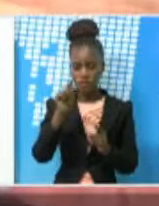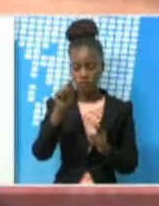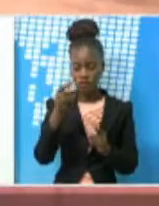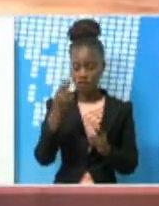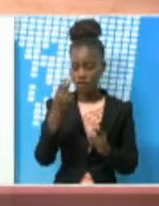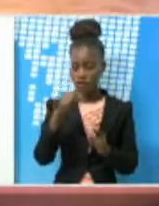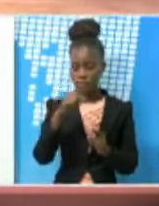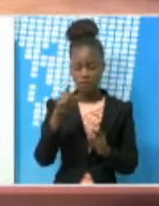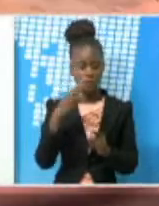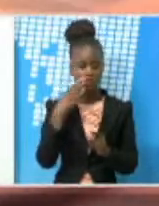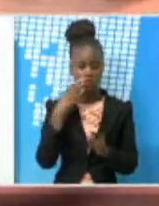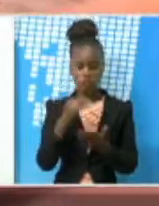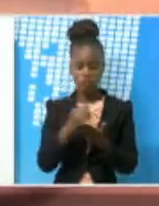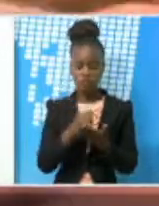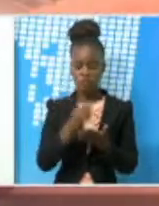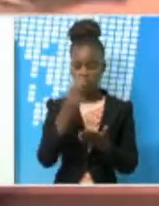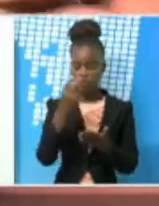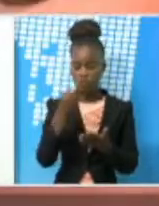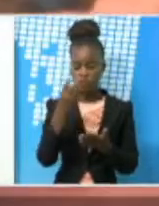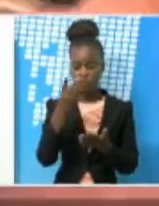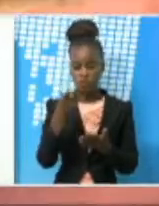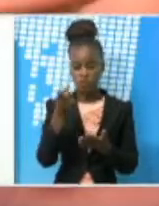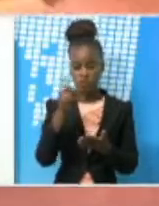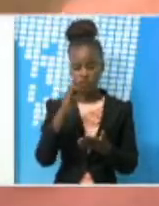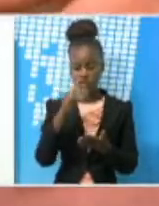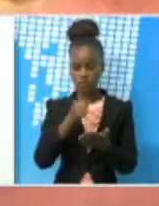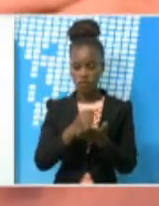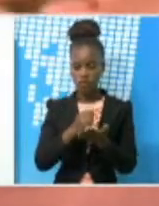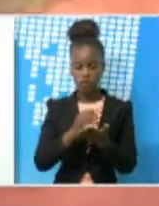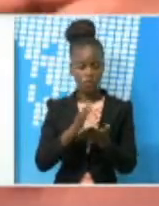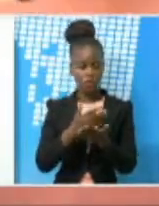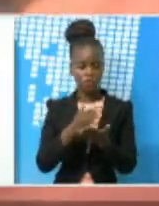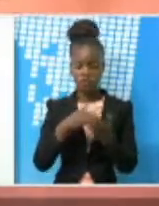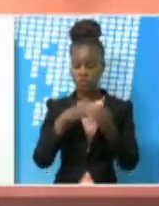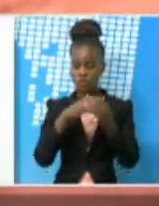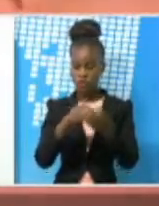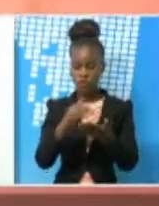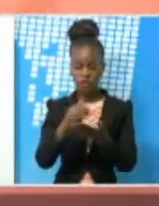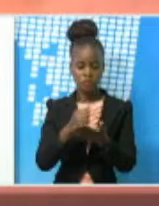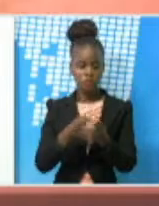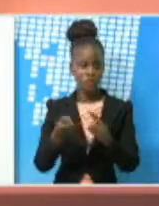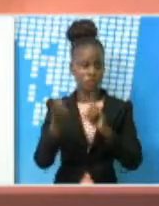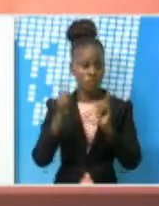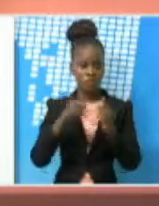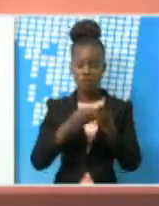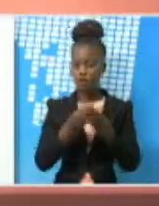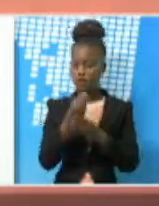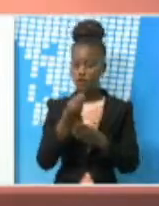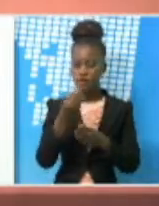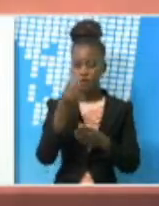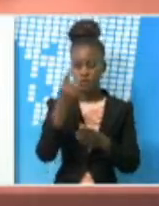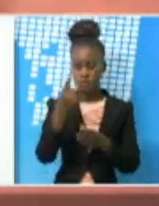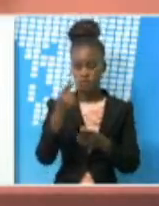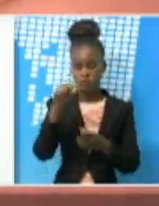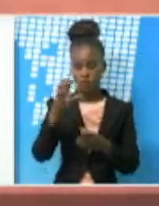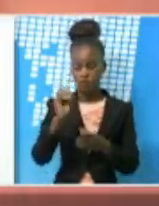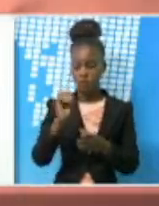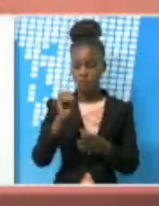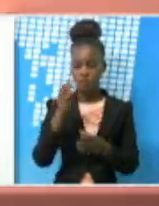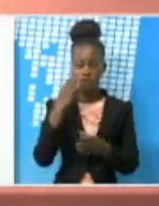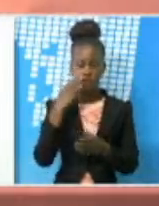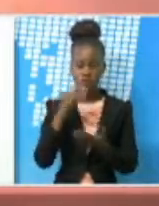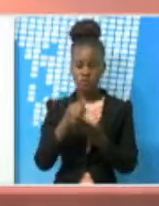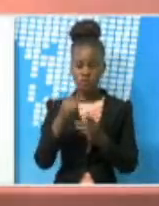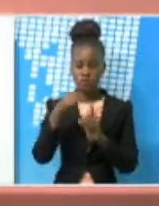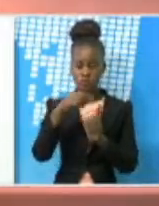in 2022. The bank's shareholder equity as well grew from 117 billion in